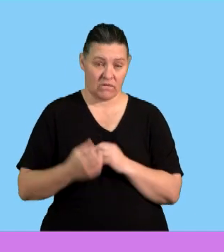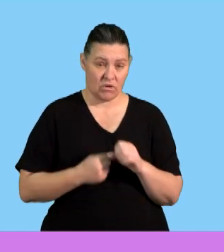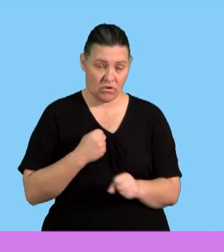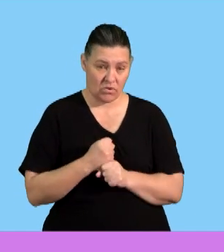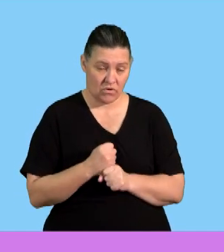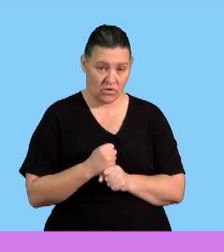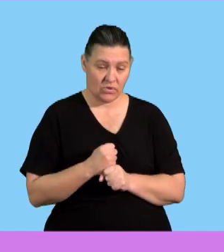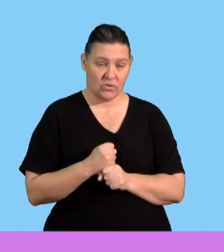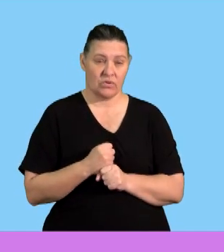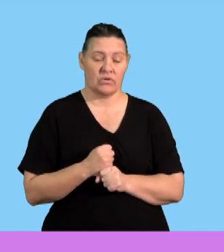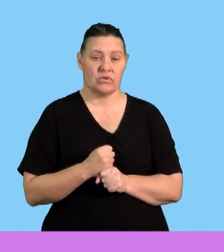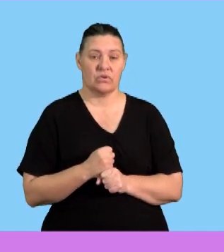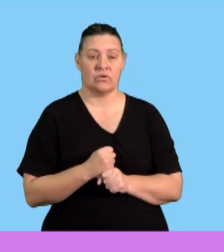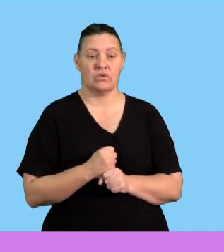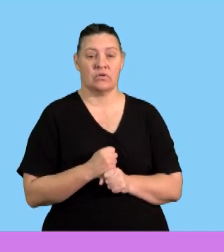first half year